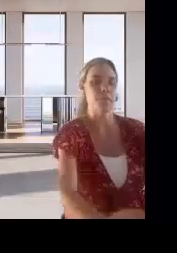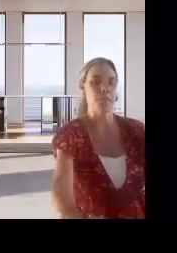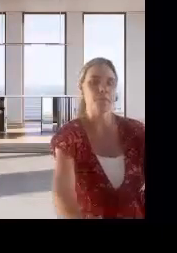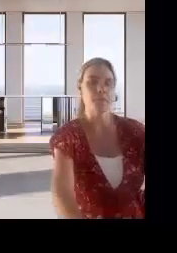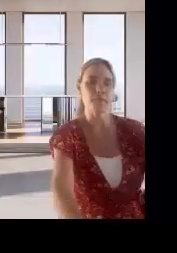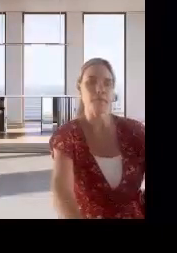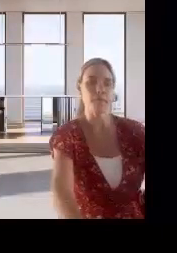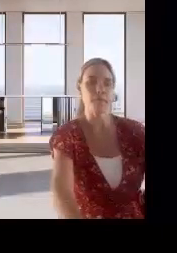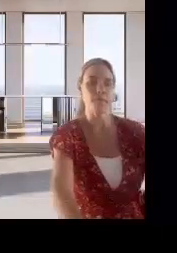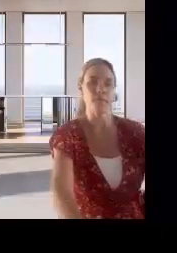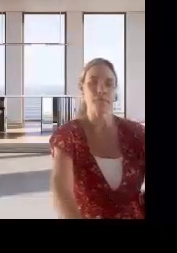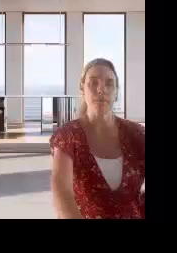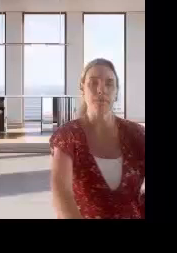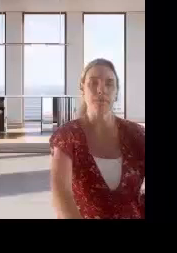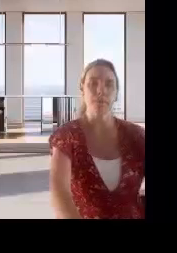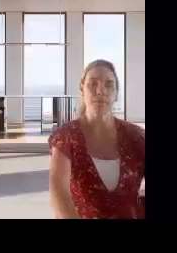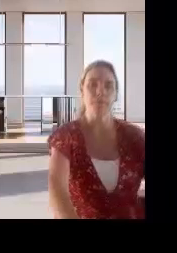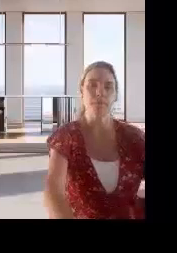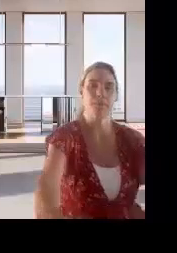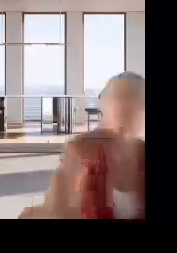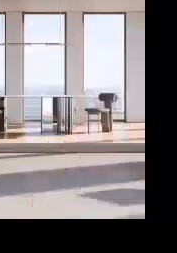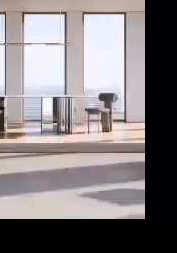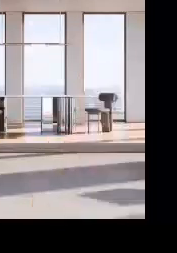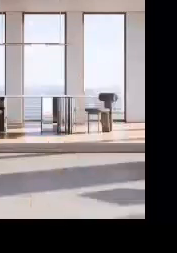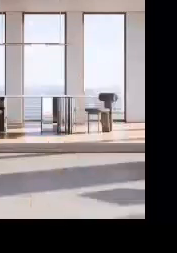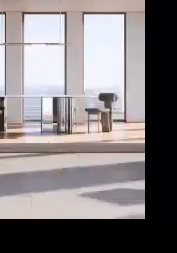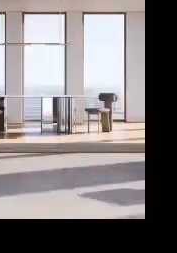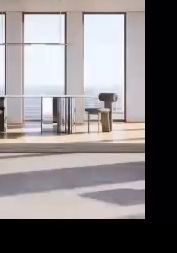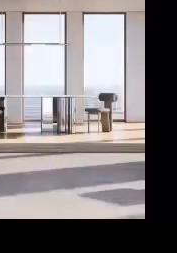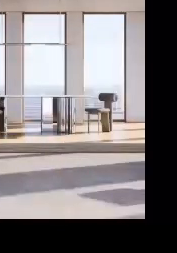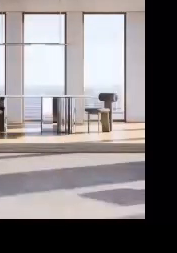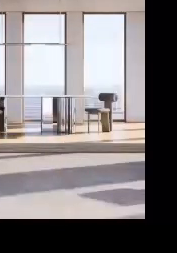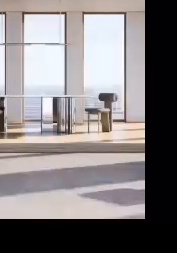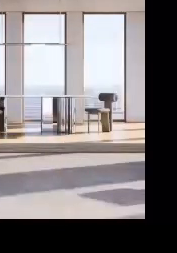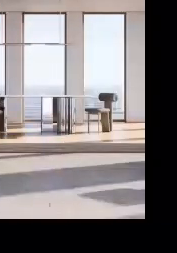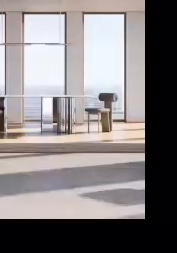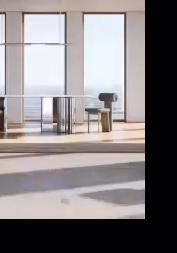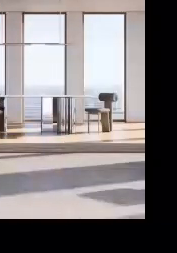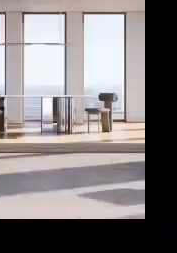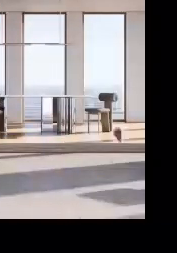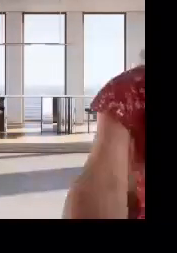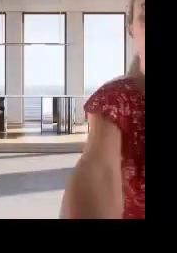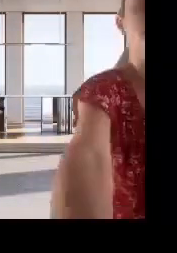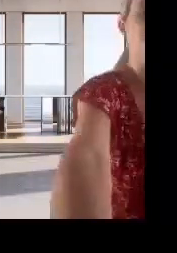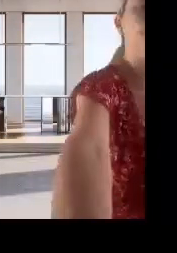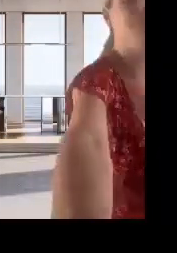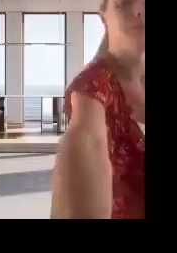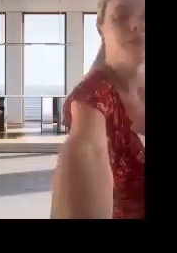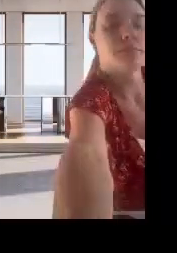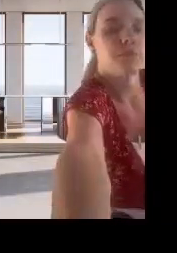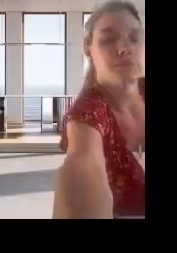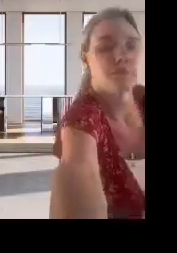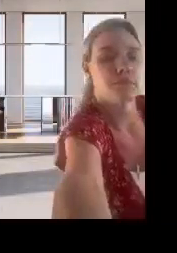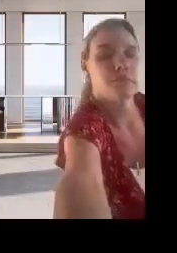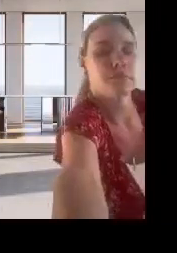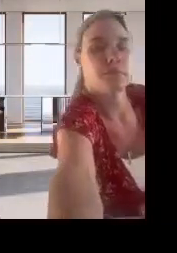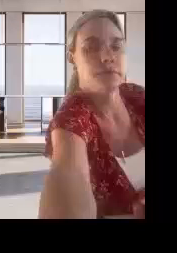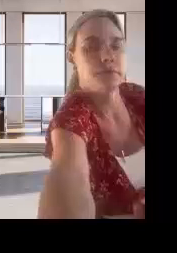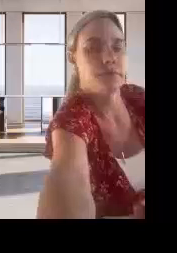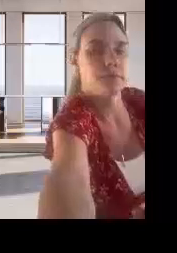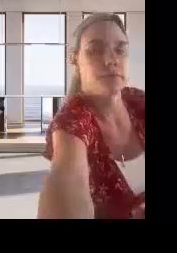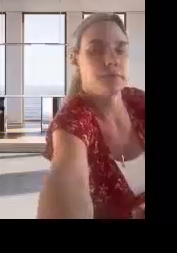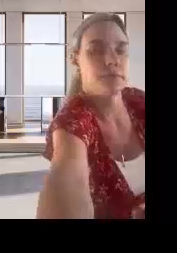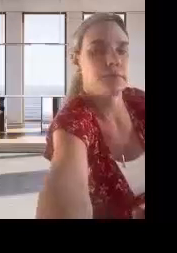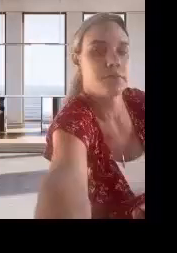one or two extra support in the, to support the Indigenous, I got no problem. Our Black